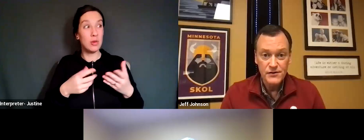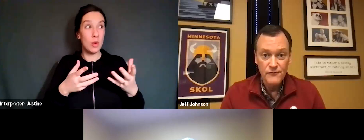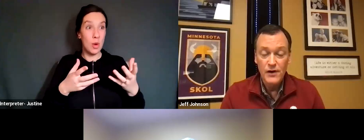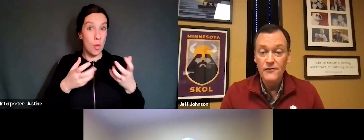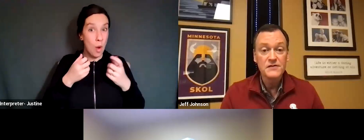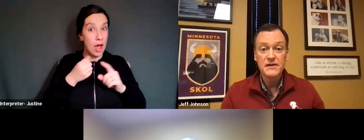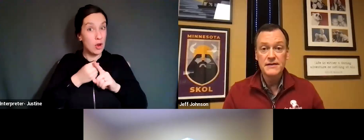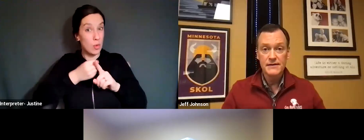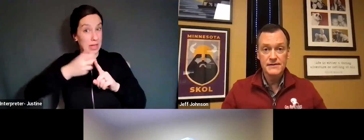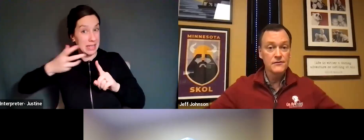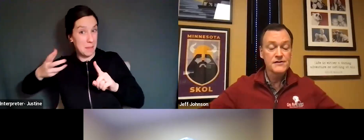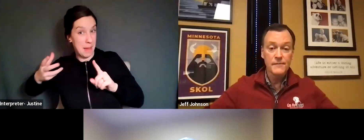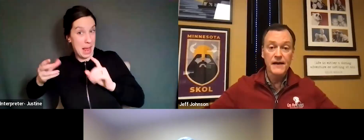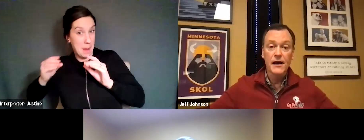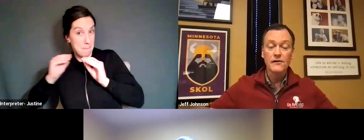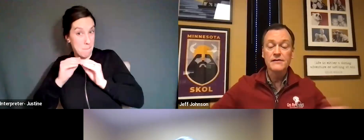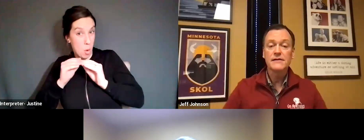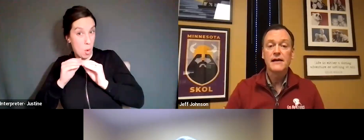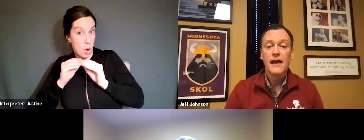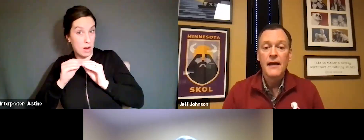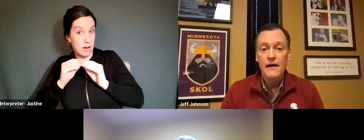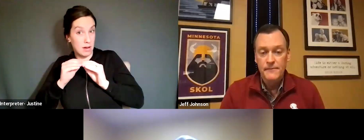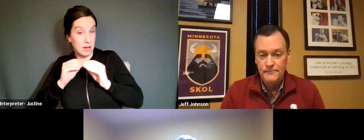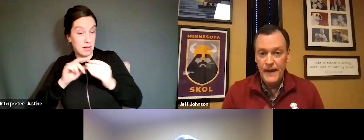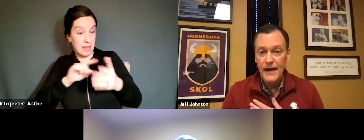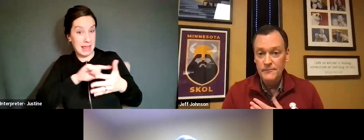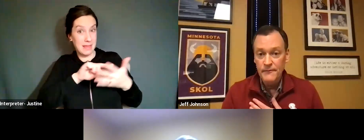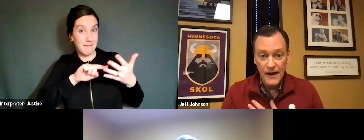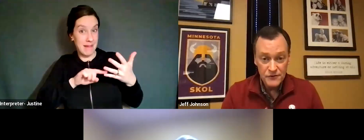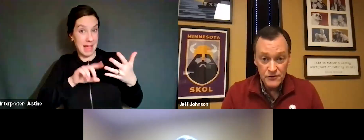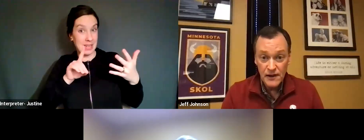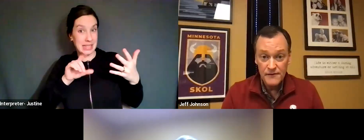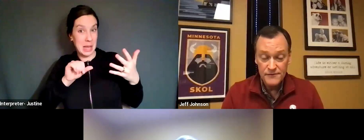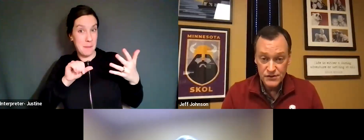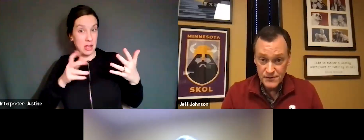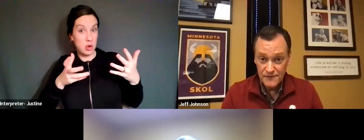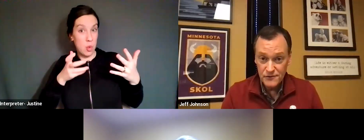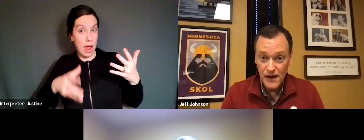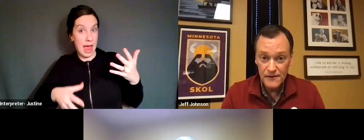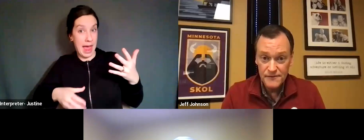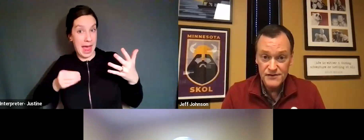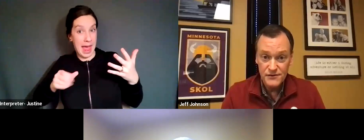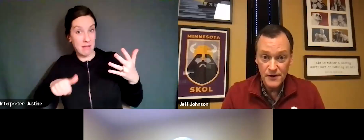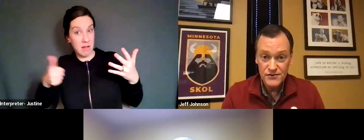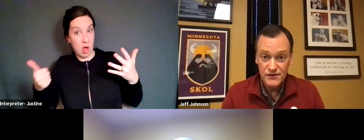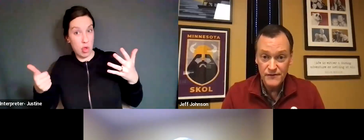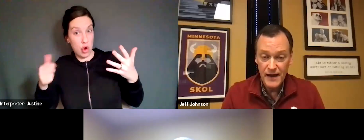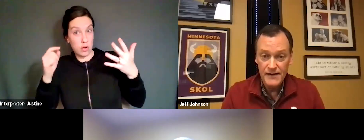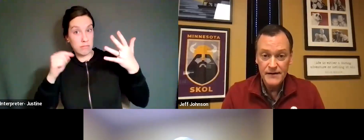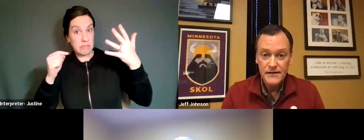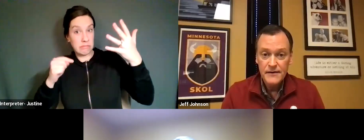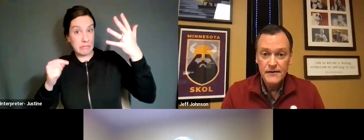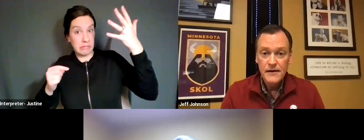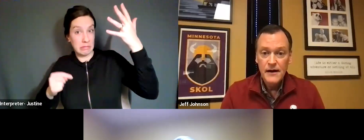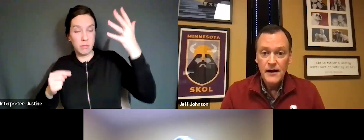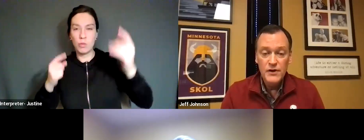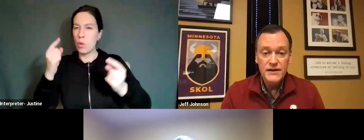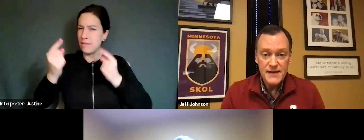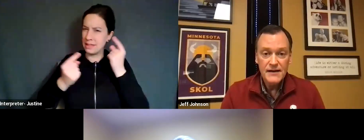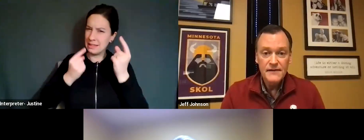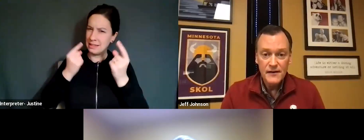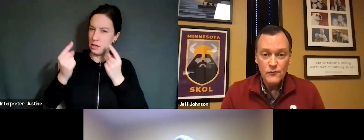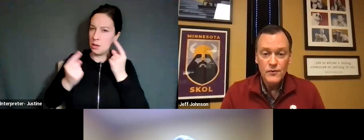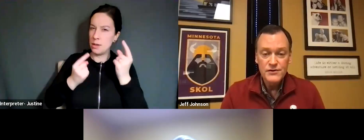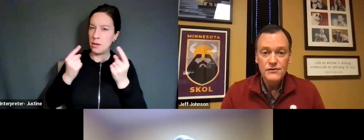that we serve, whether it's PTSD or something else? And after a lot of consideration of that,